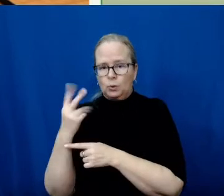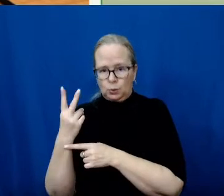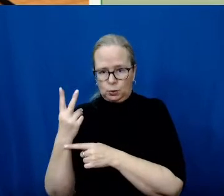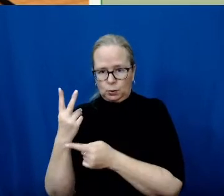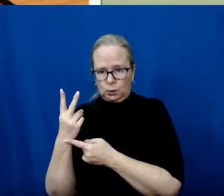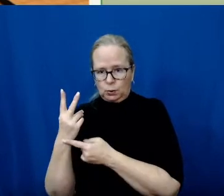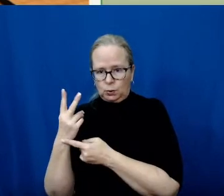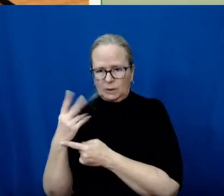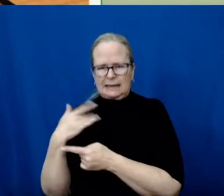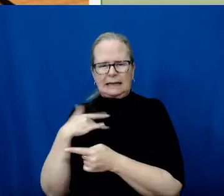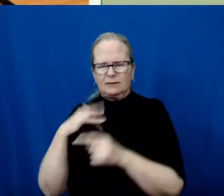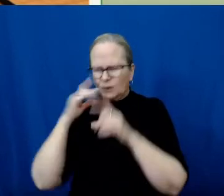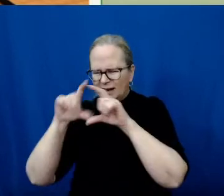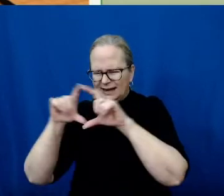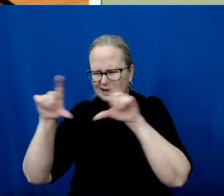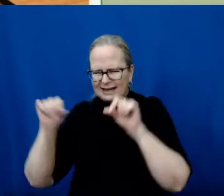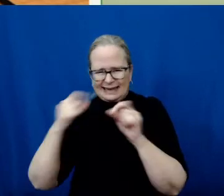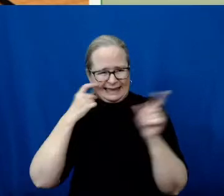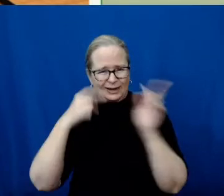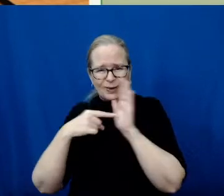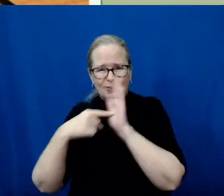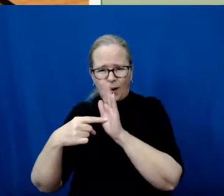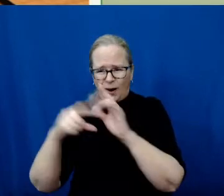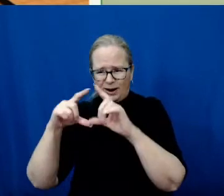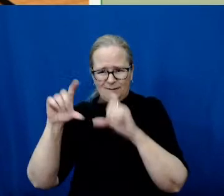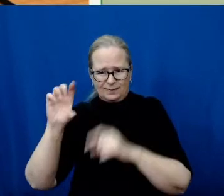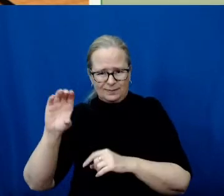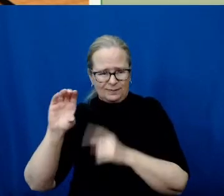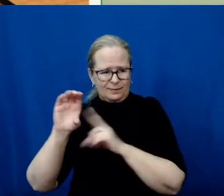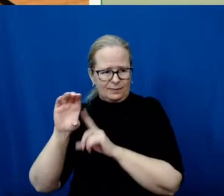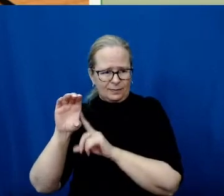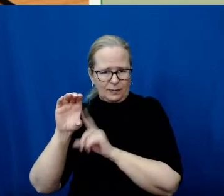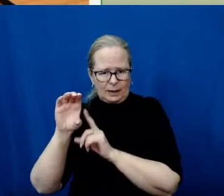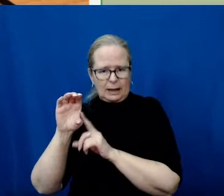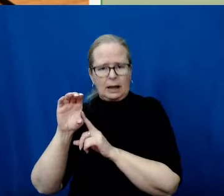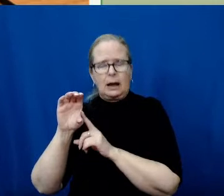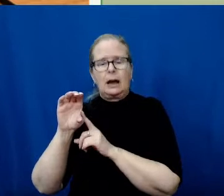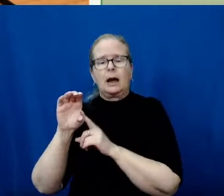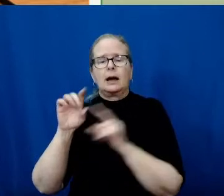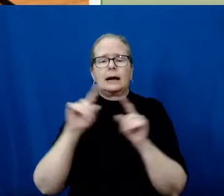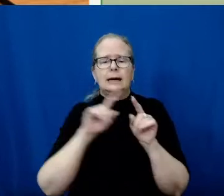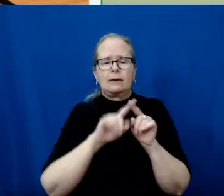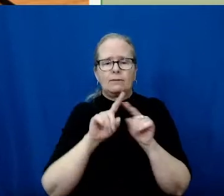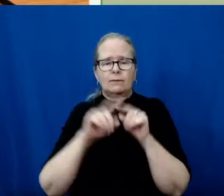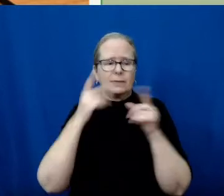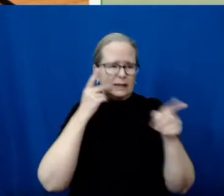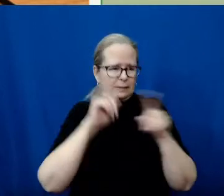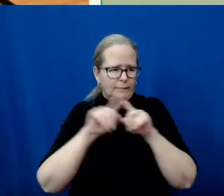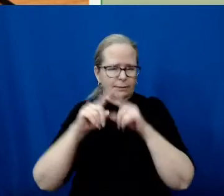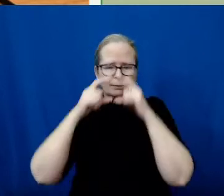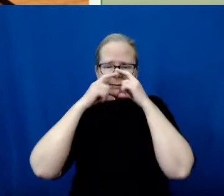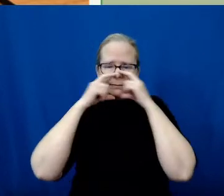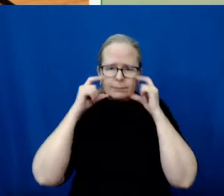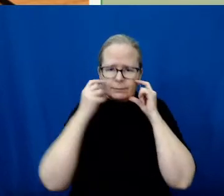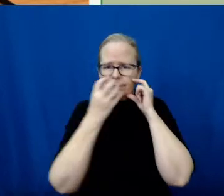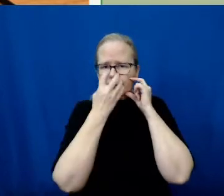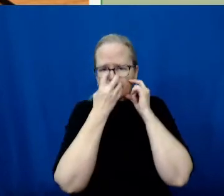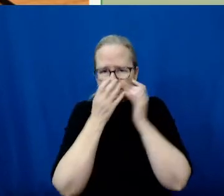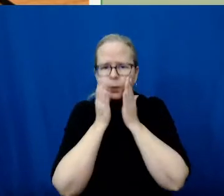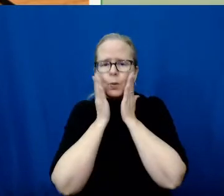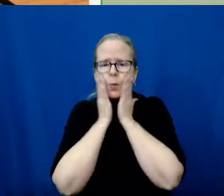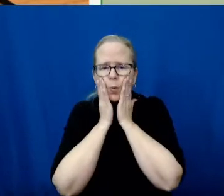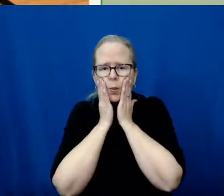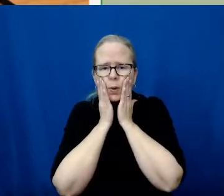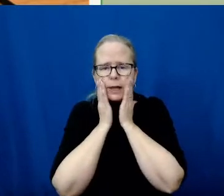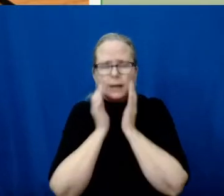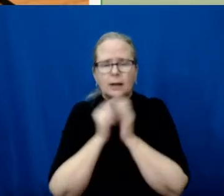as Joe said, and as everybody here on the podcast agrees, and anybody that knows anything that I trust, after 40